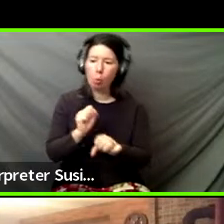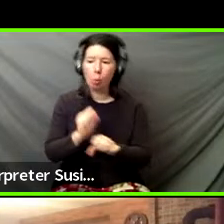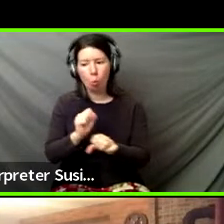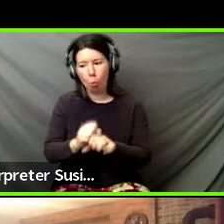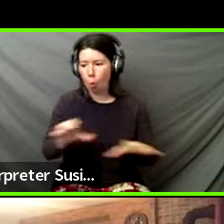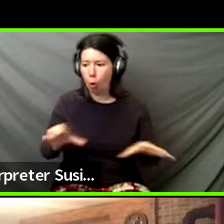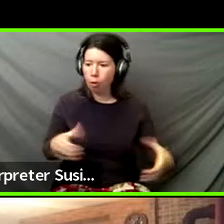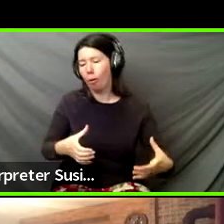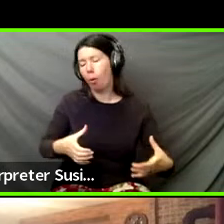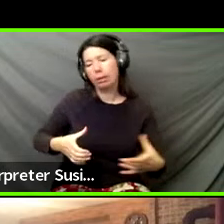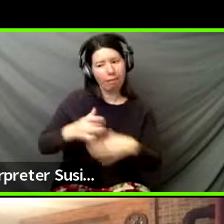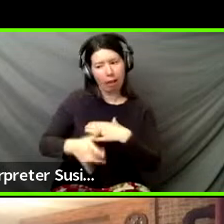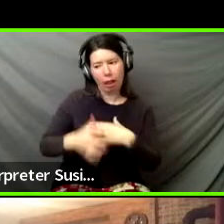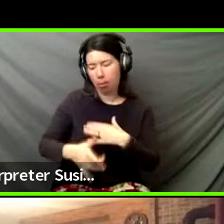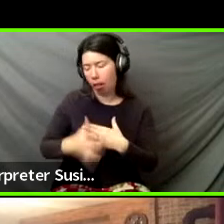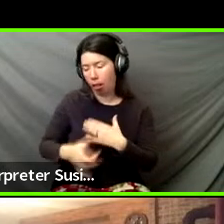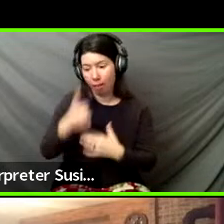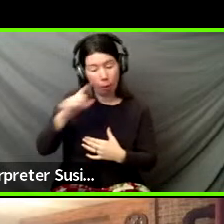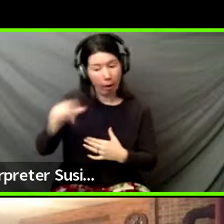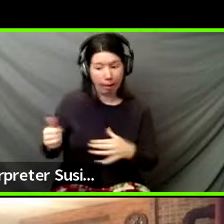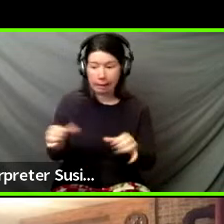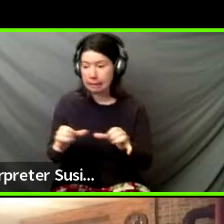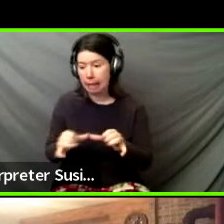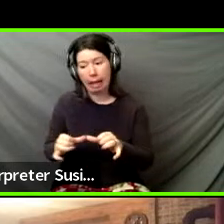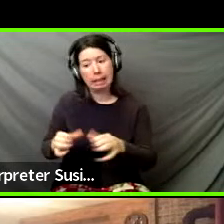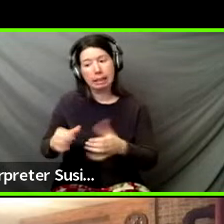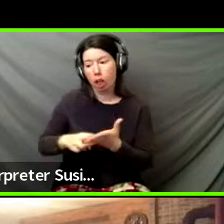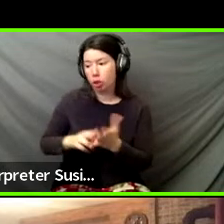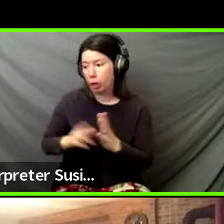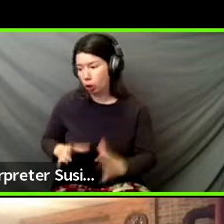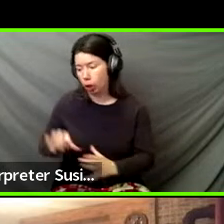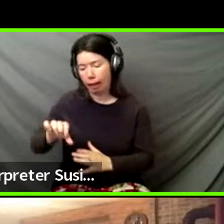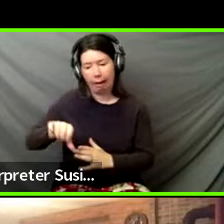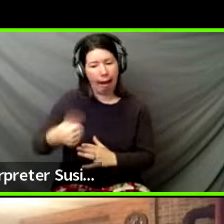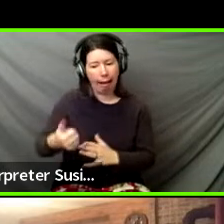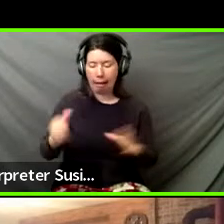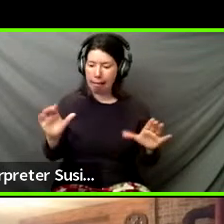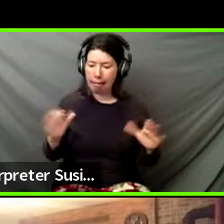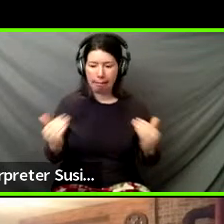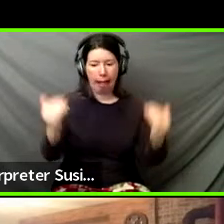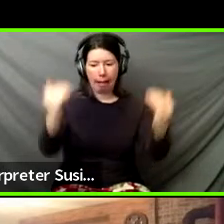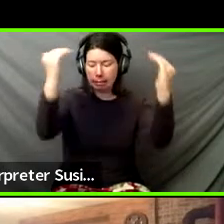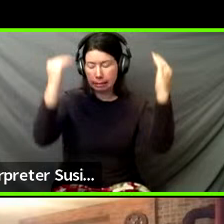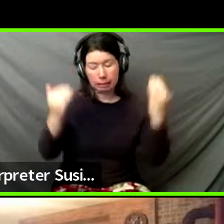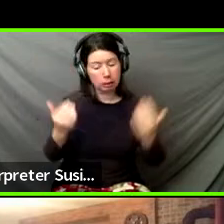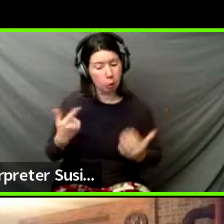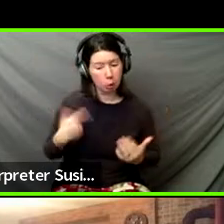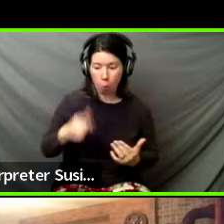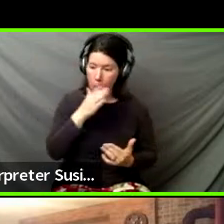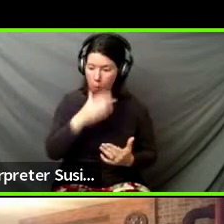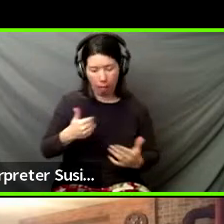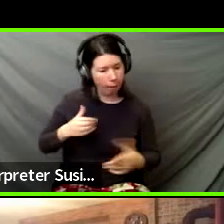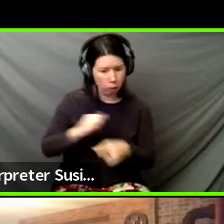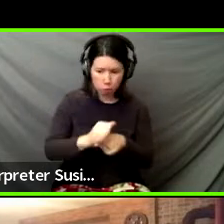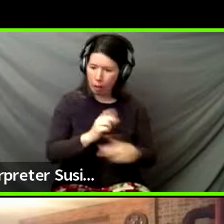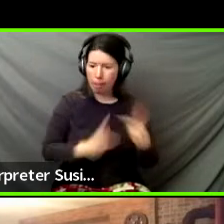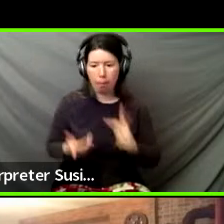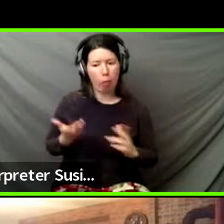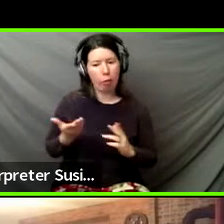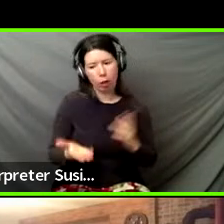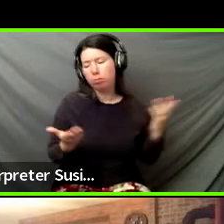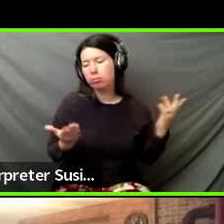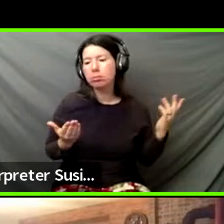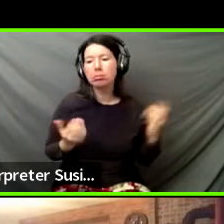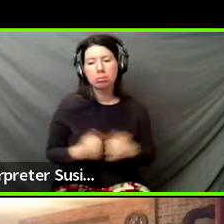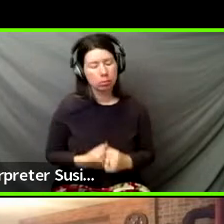labor available for any size contractor, any classification. It's there. We will have it trained. So